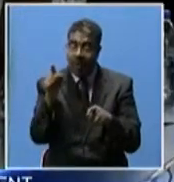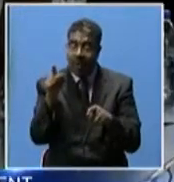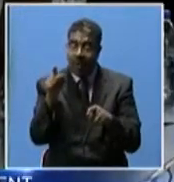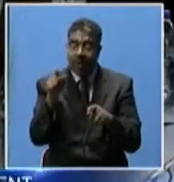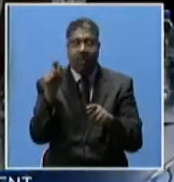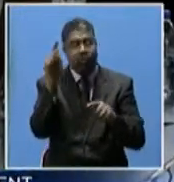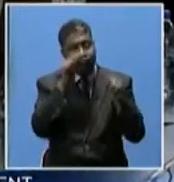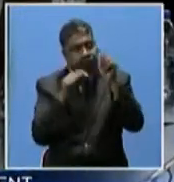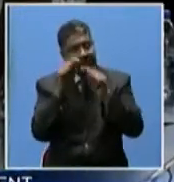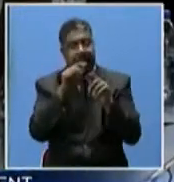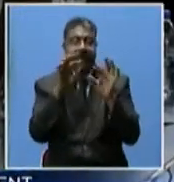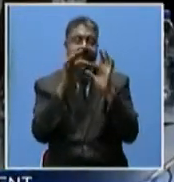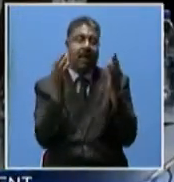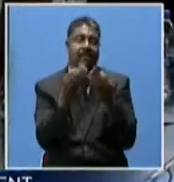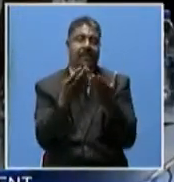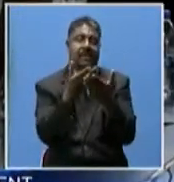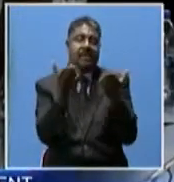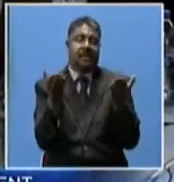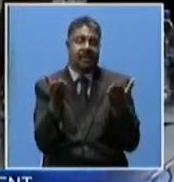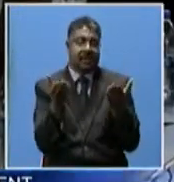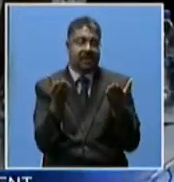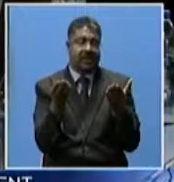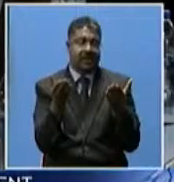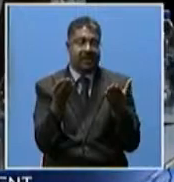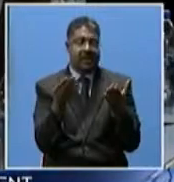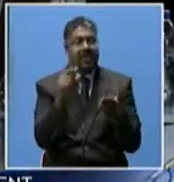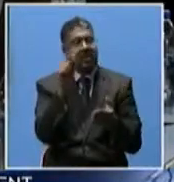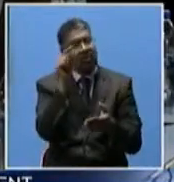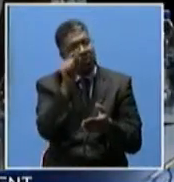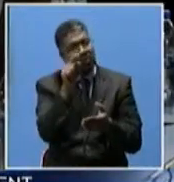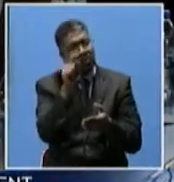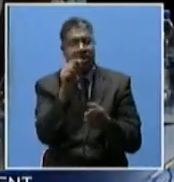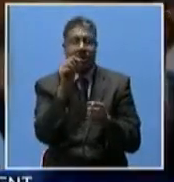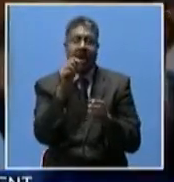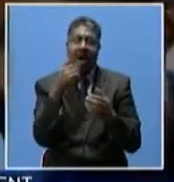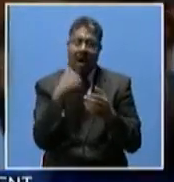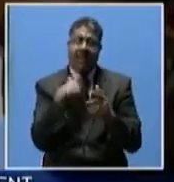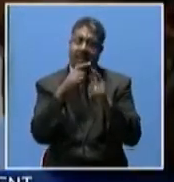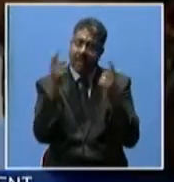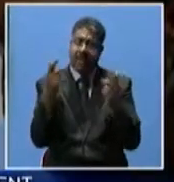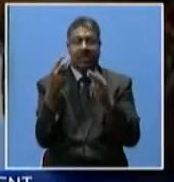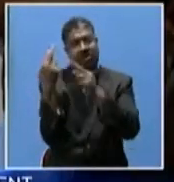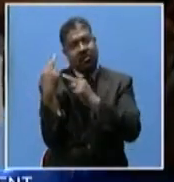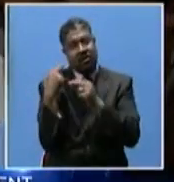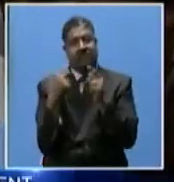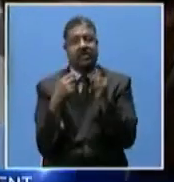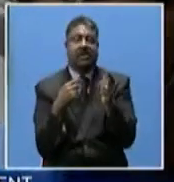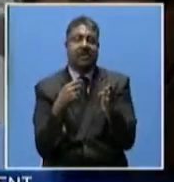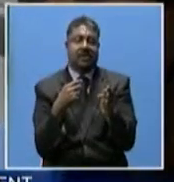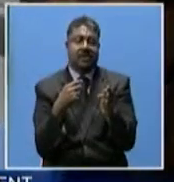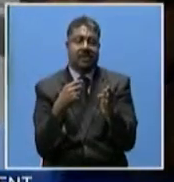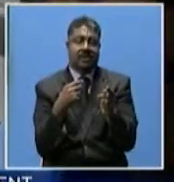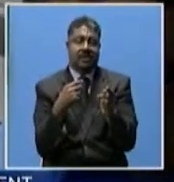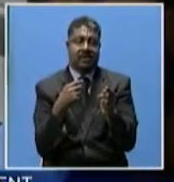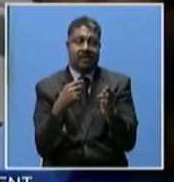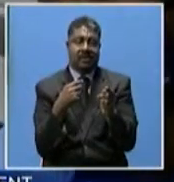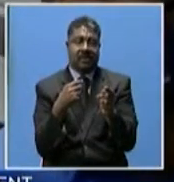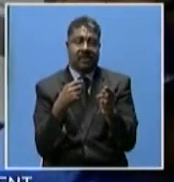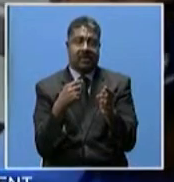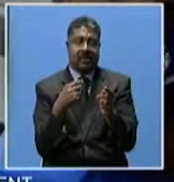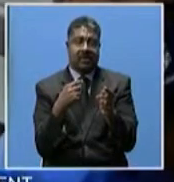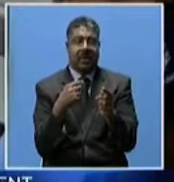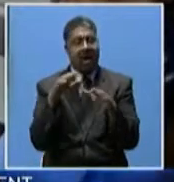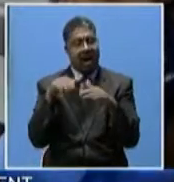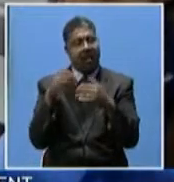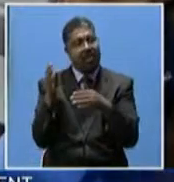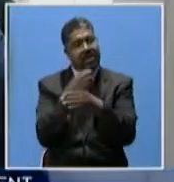family, you form a big role on how we're going to shape our tourism and our business in this